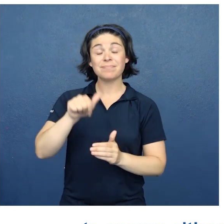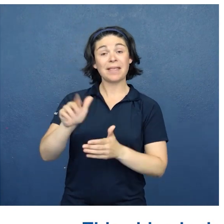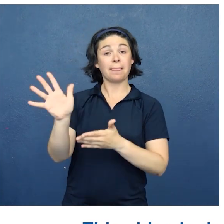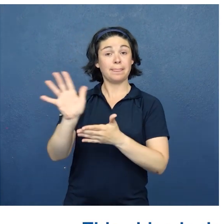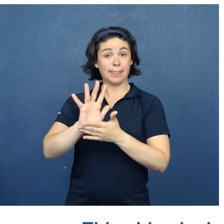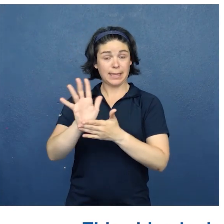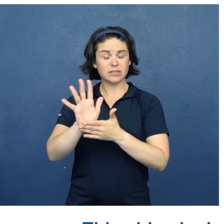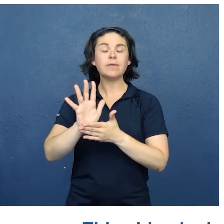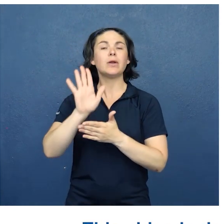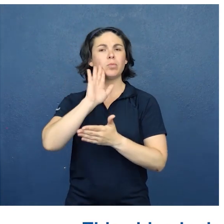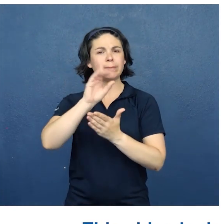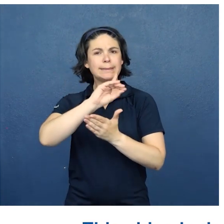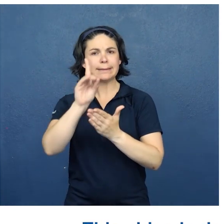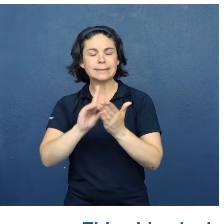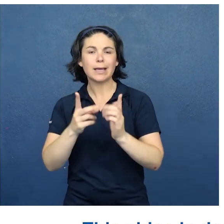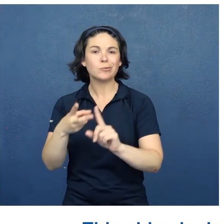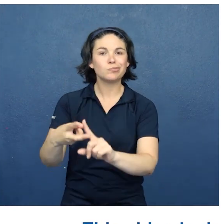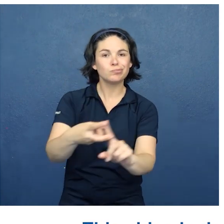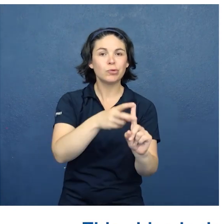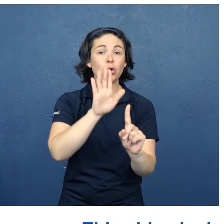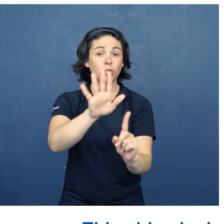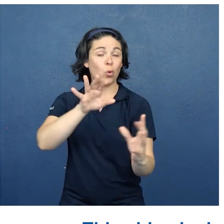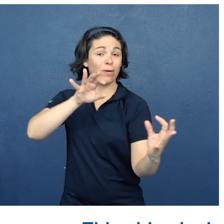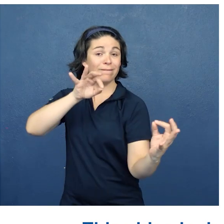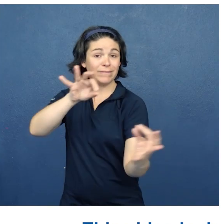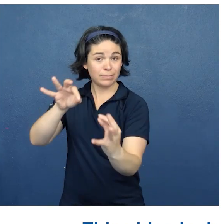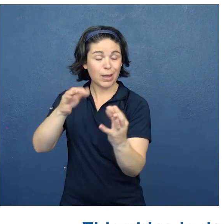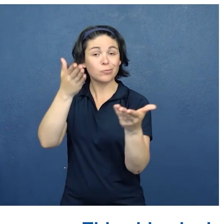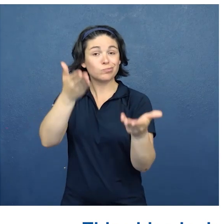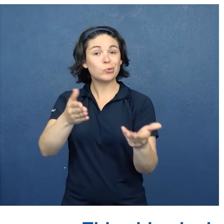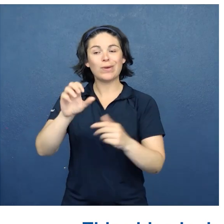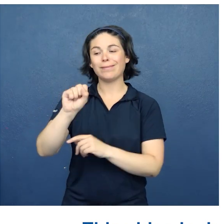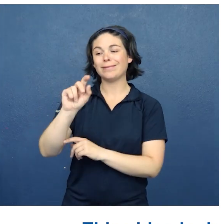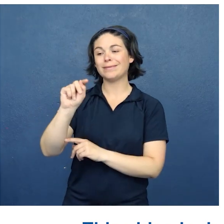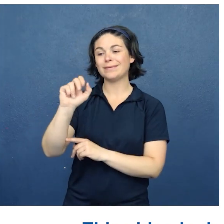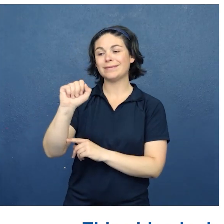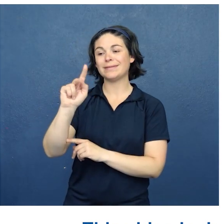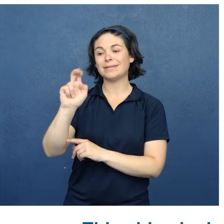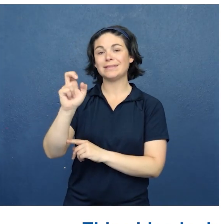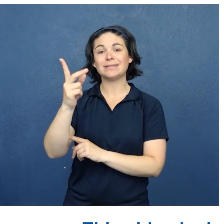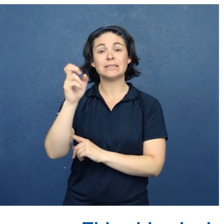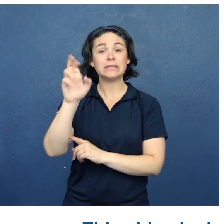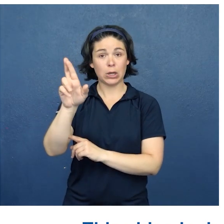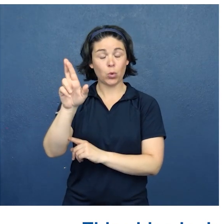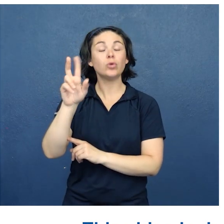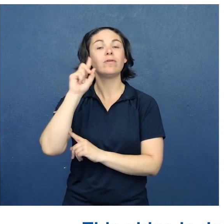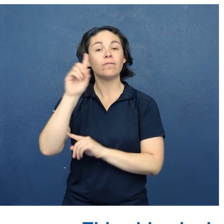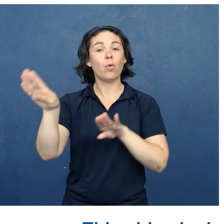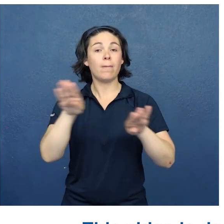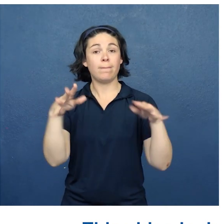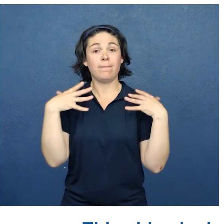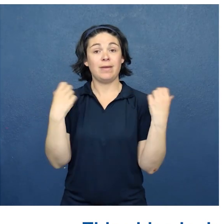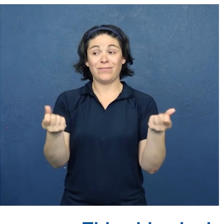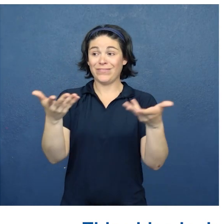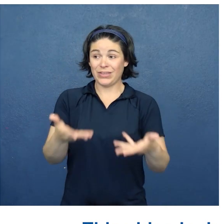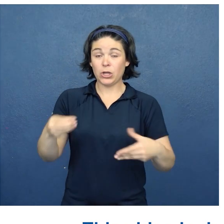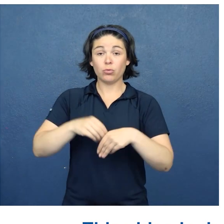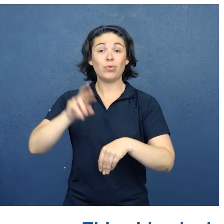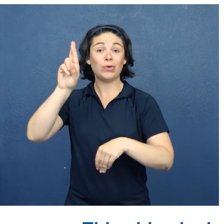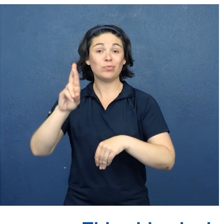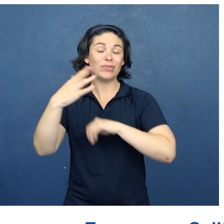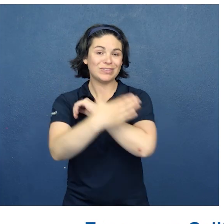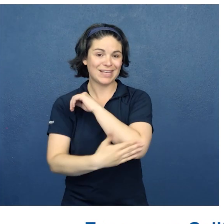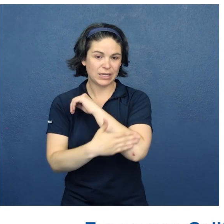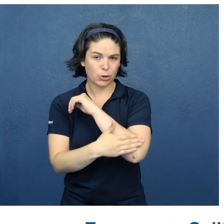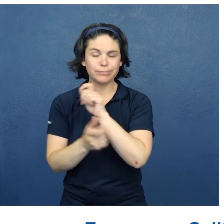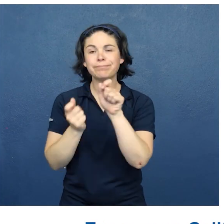This video is designed to seek your input as a stakeholder in behavioral health care in Riverside County.